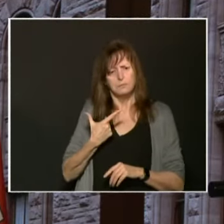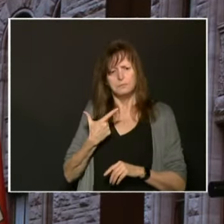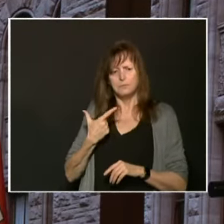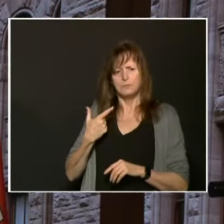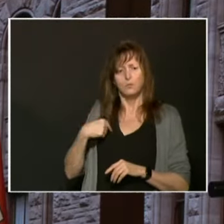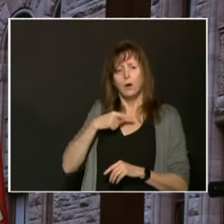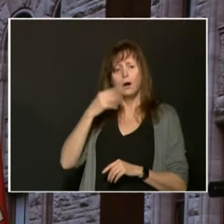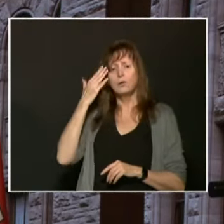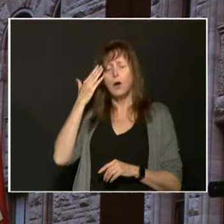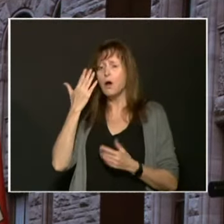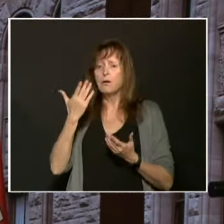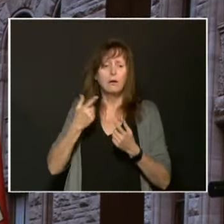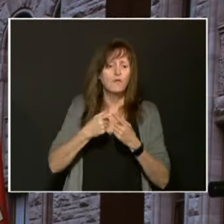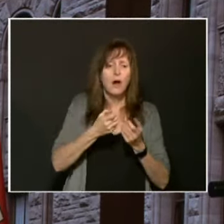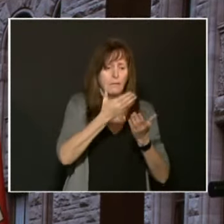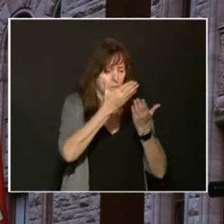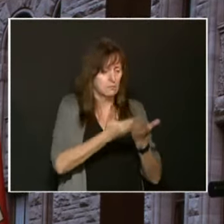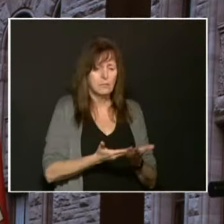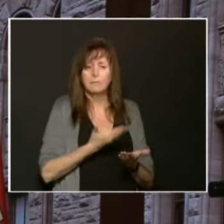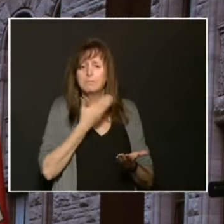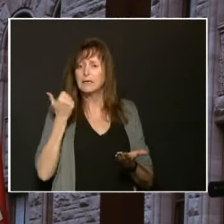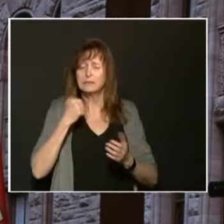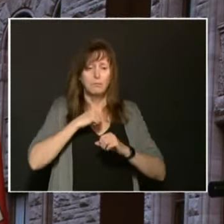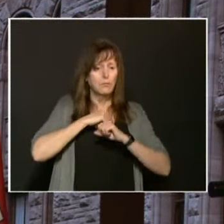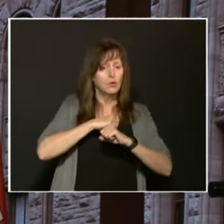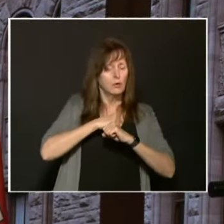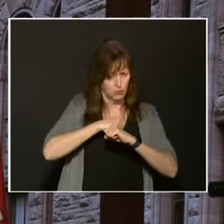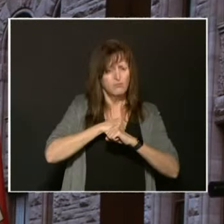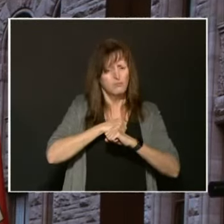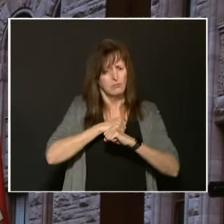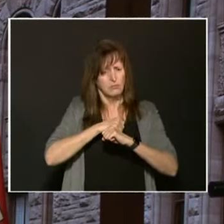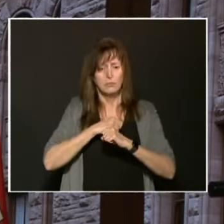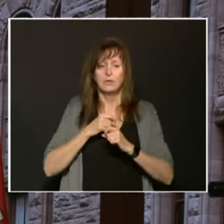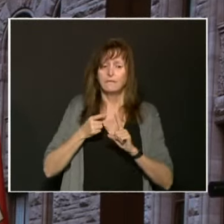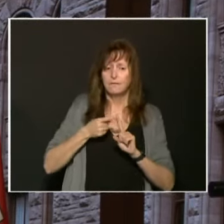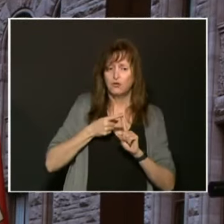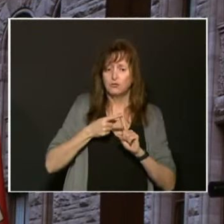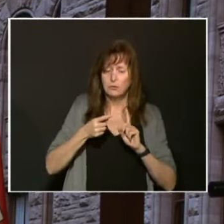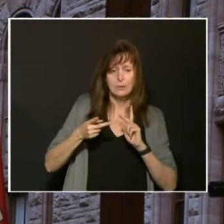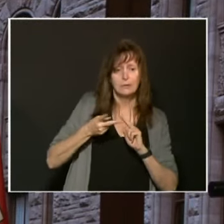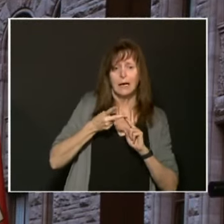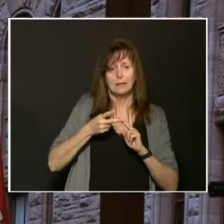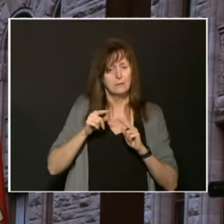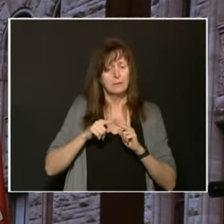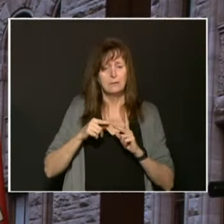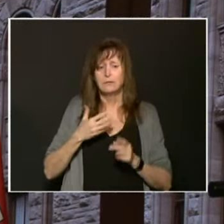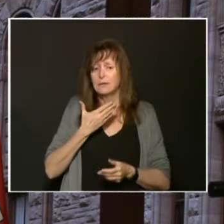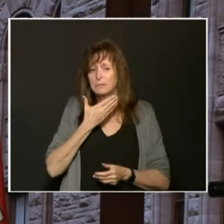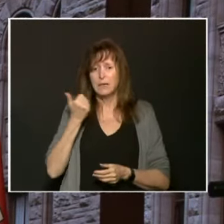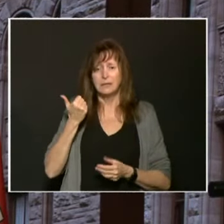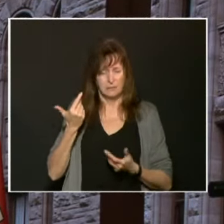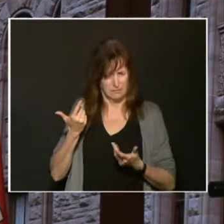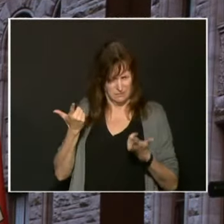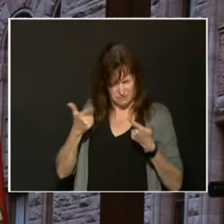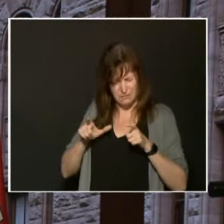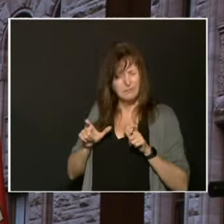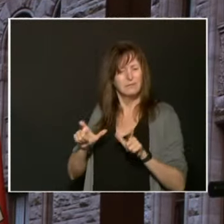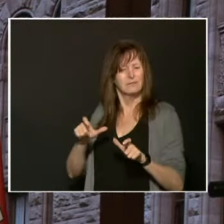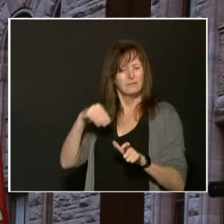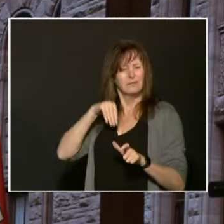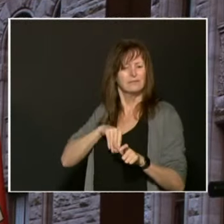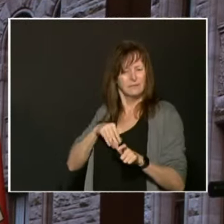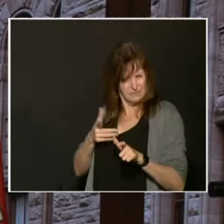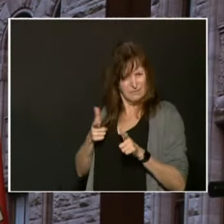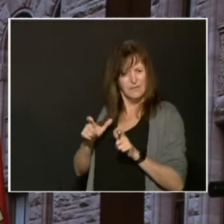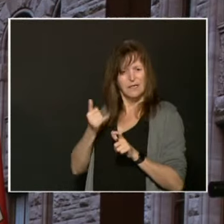best protection from the second dose of AstraZeneca occurs at about 12 weeks interval. There is less data